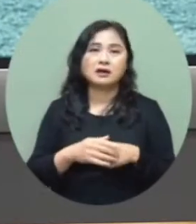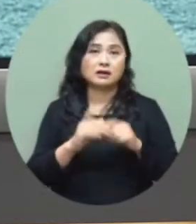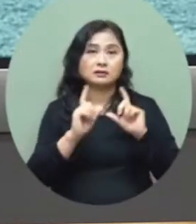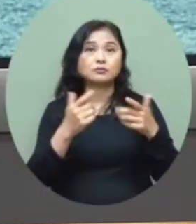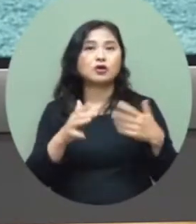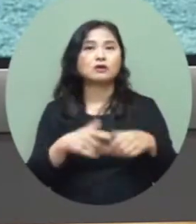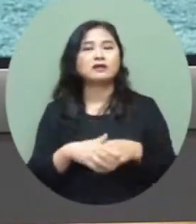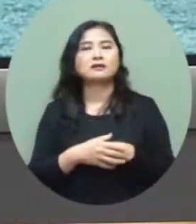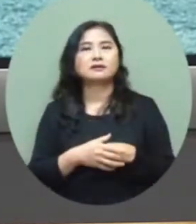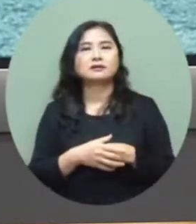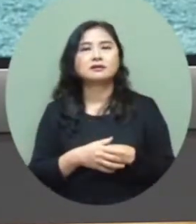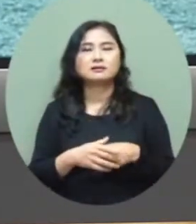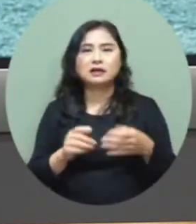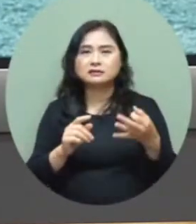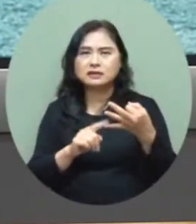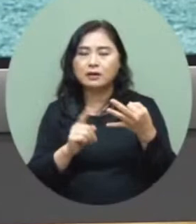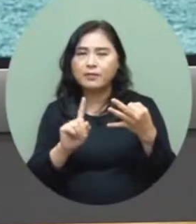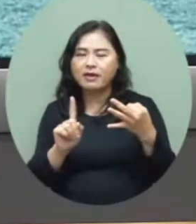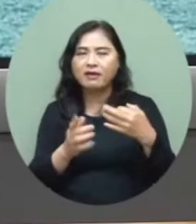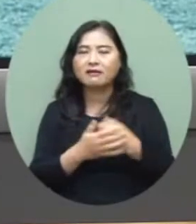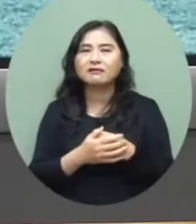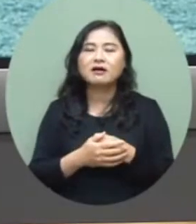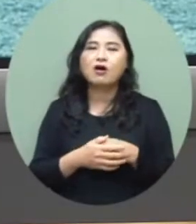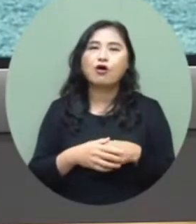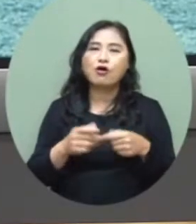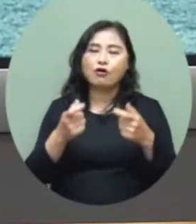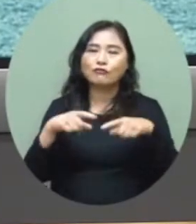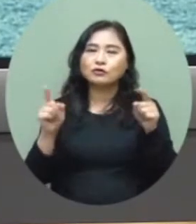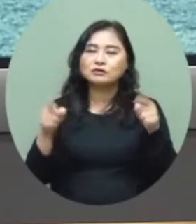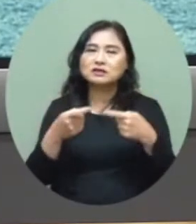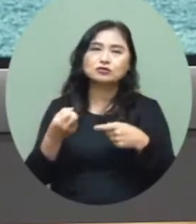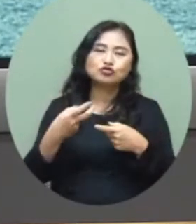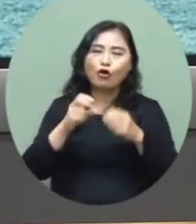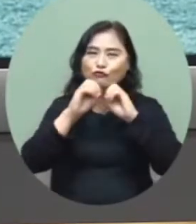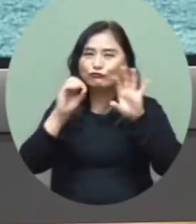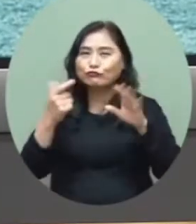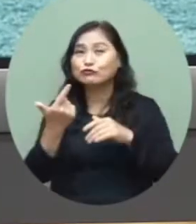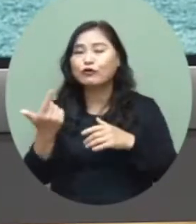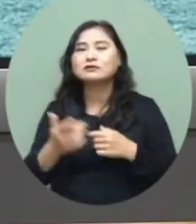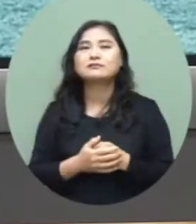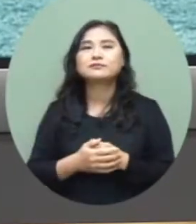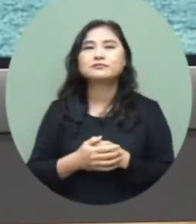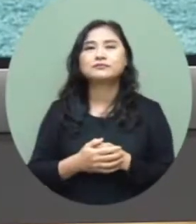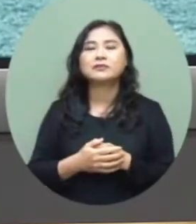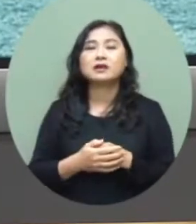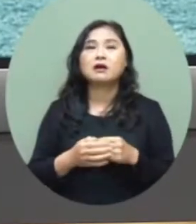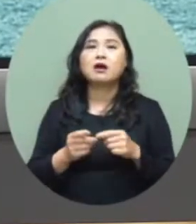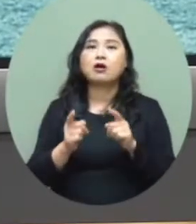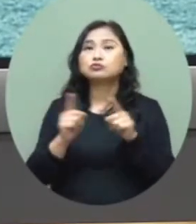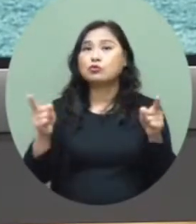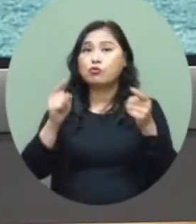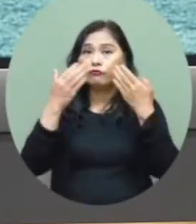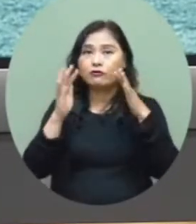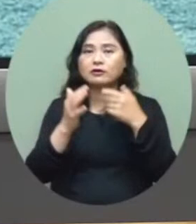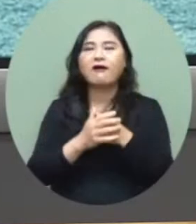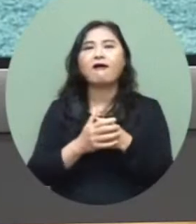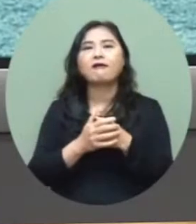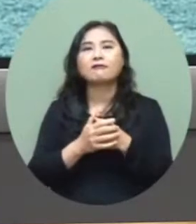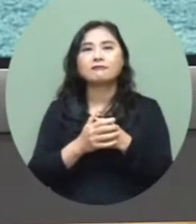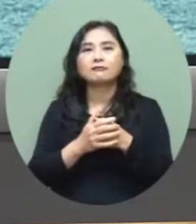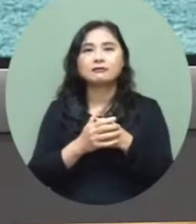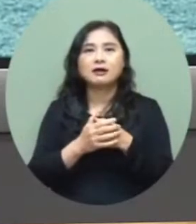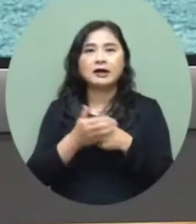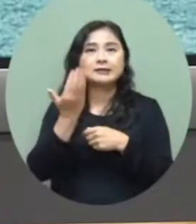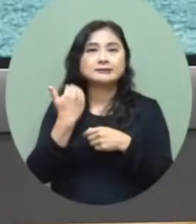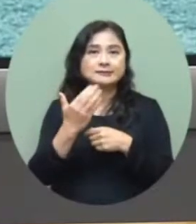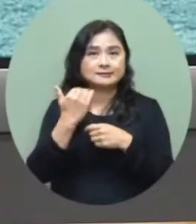have recovered, there is no need for them to do any tests. The third question, any appeal for the upcoming holiday?